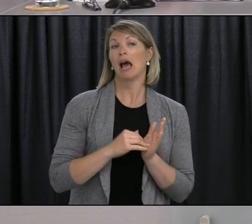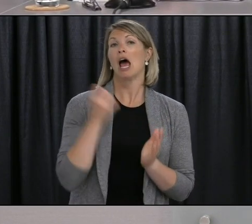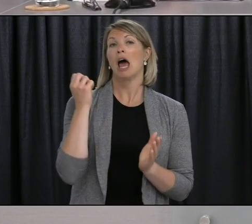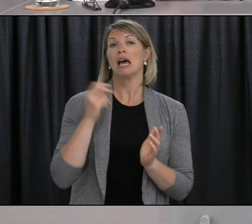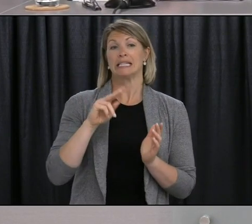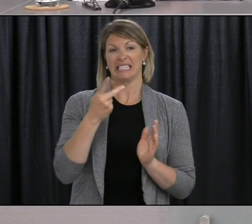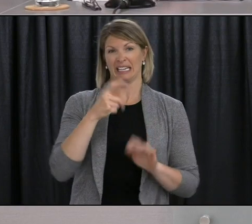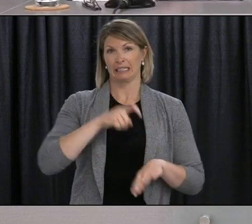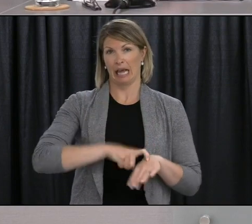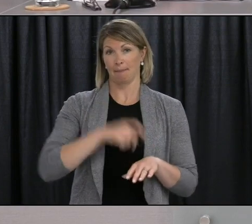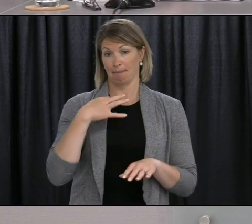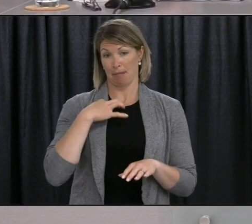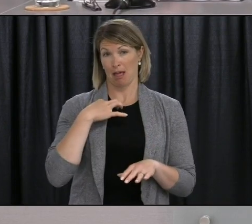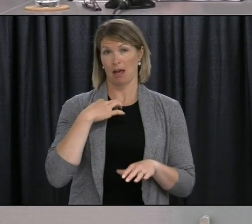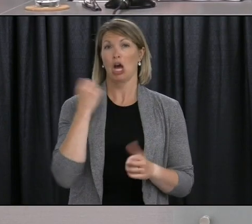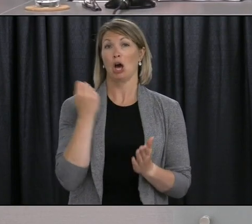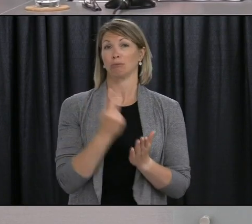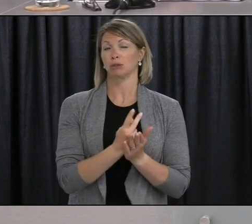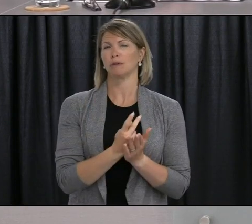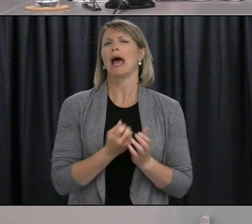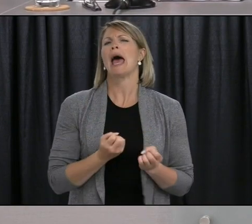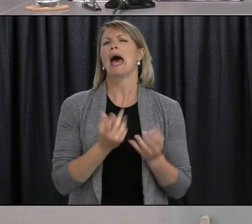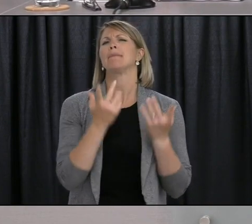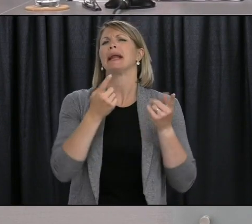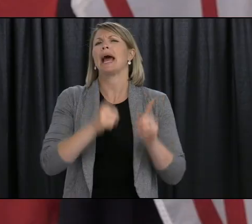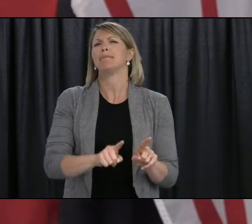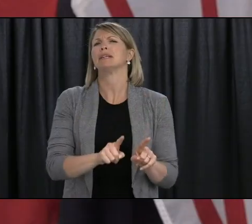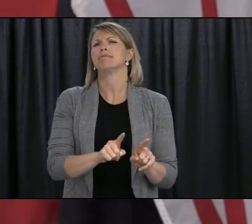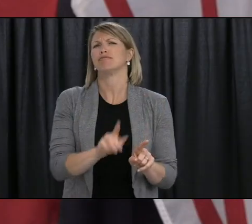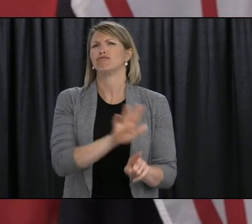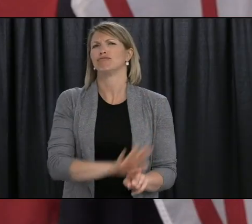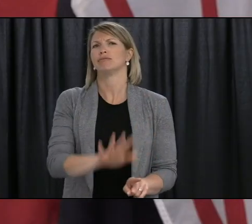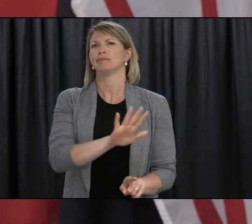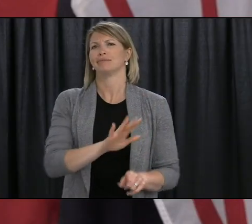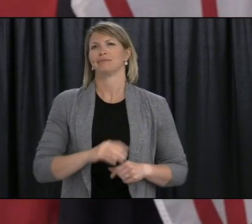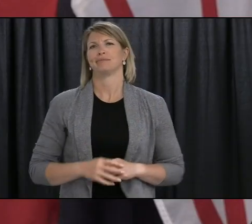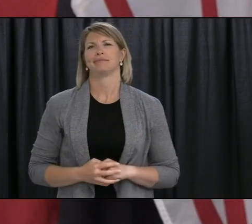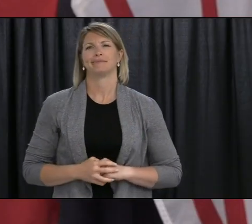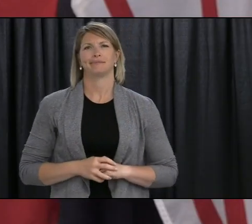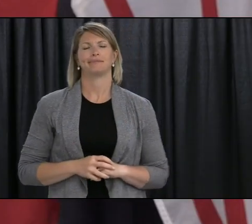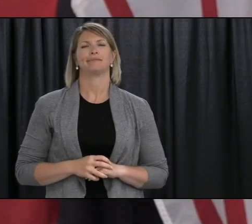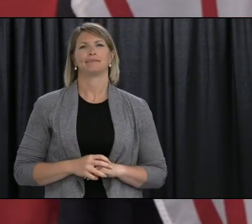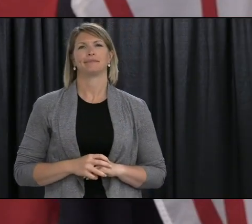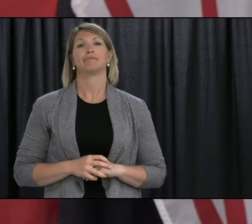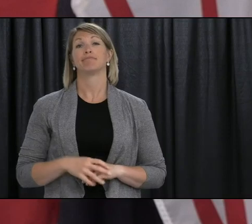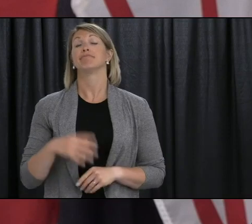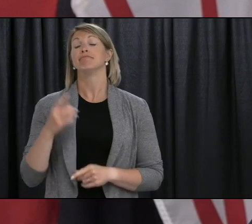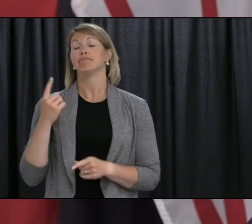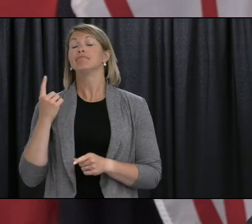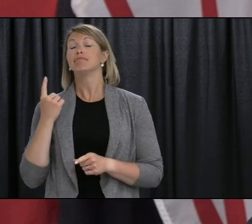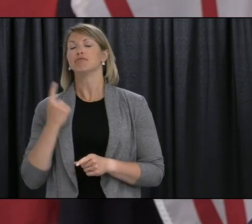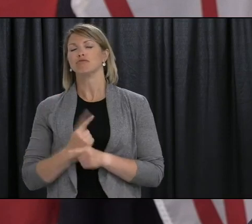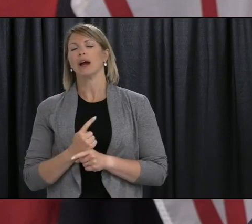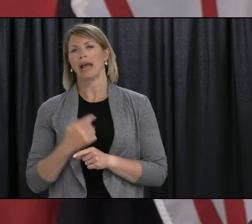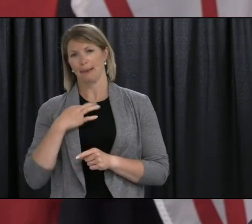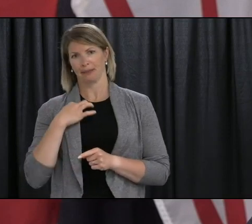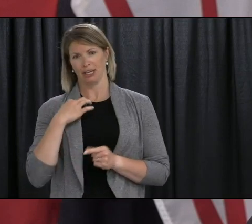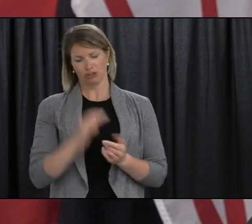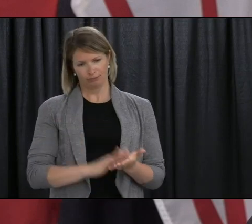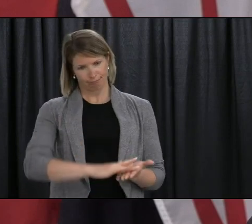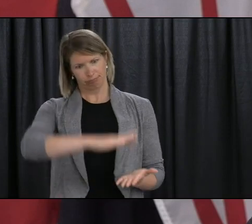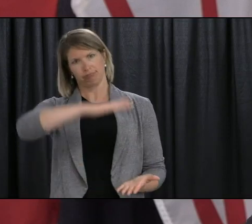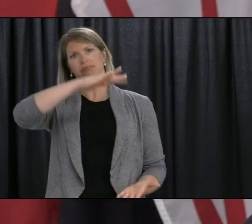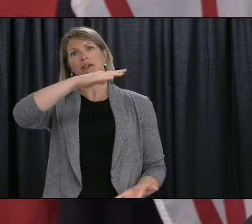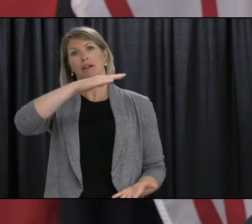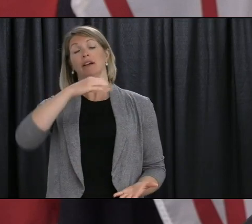acceptance on appeal? Yeah, so we started with the bigger number, of course, all the applications that would come in. Then you work down through a process. There is